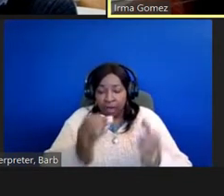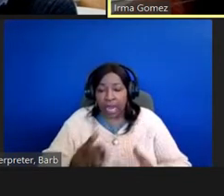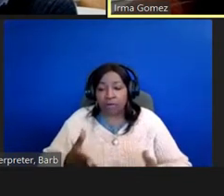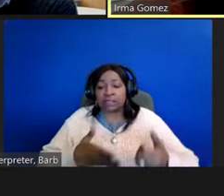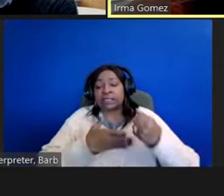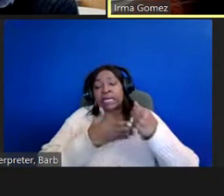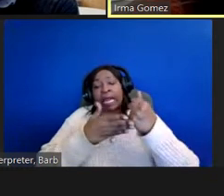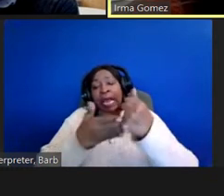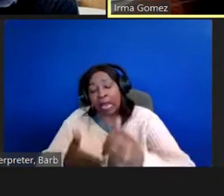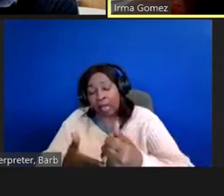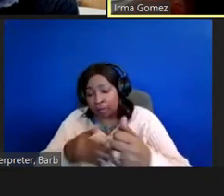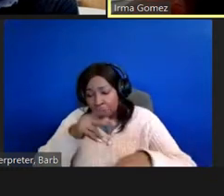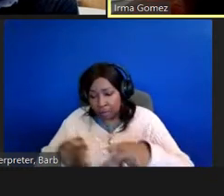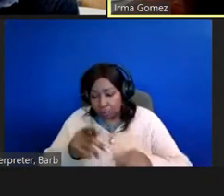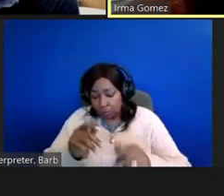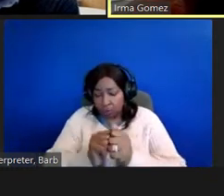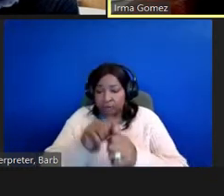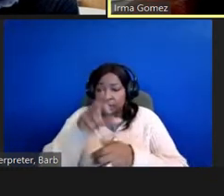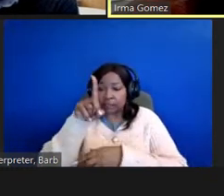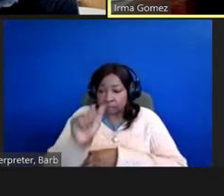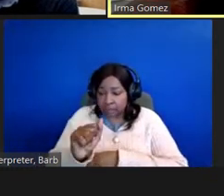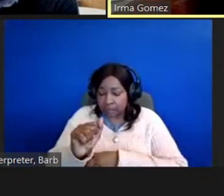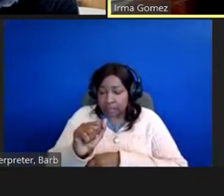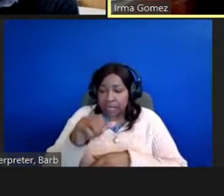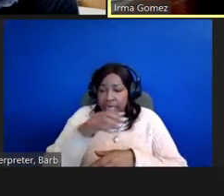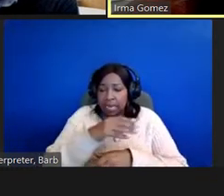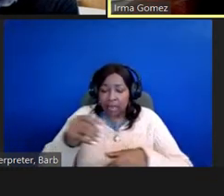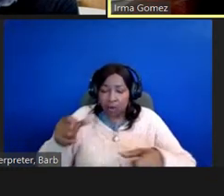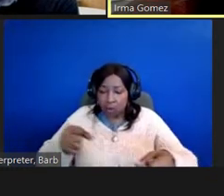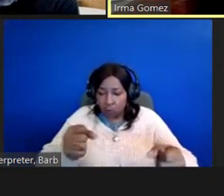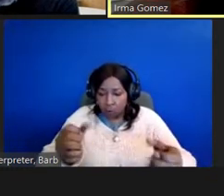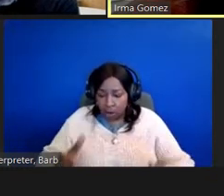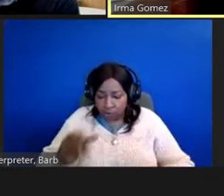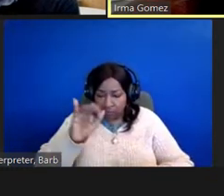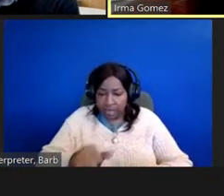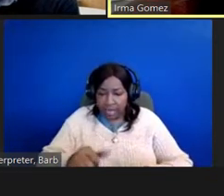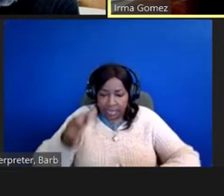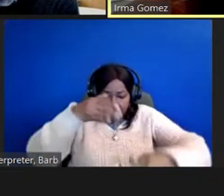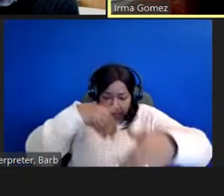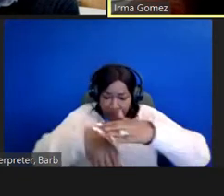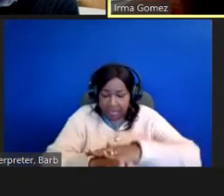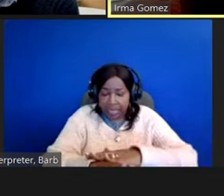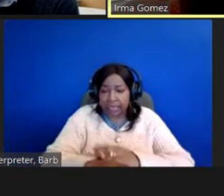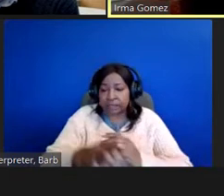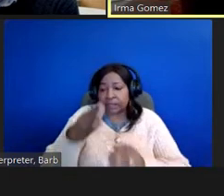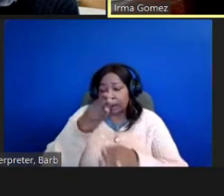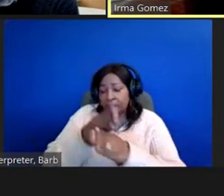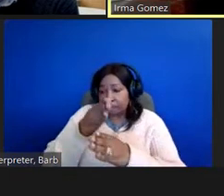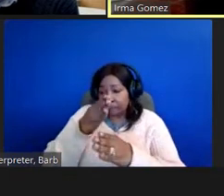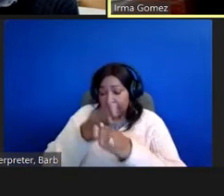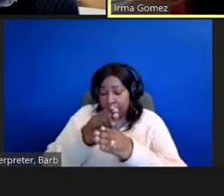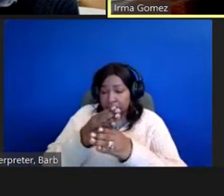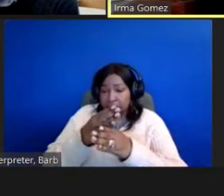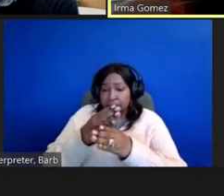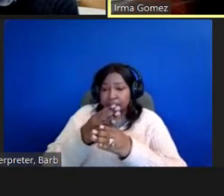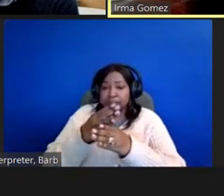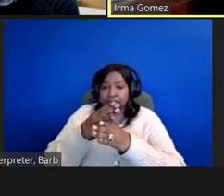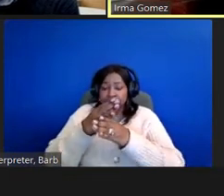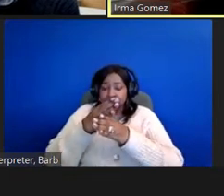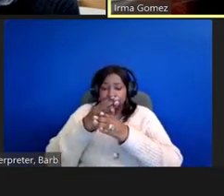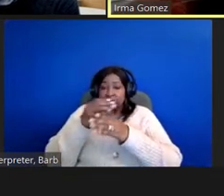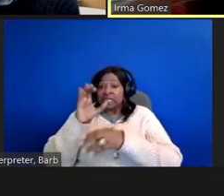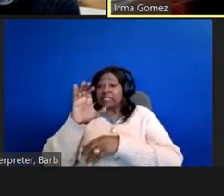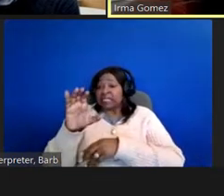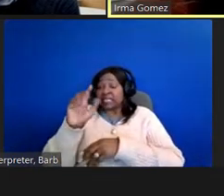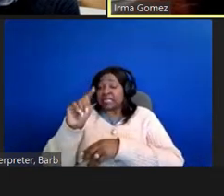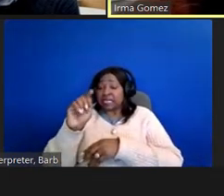people with disabilities and walkers that come into the buses. The CTA is